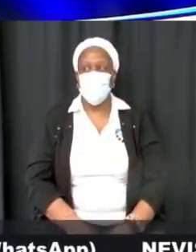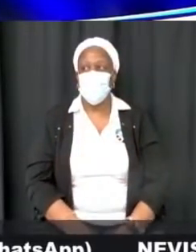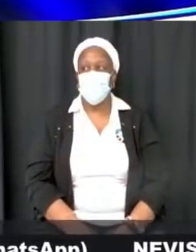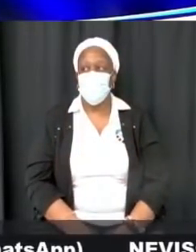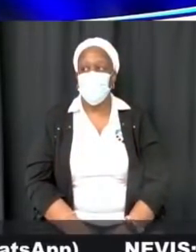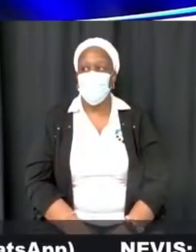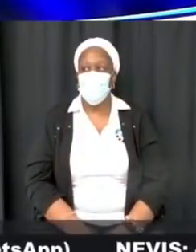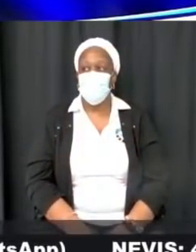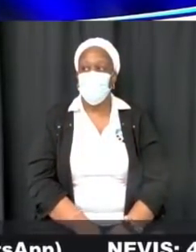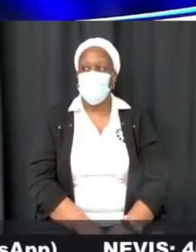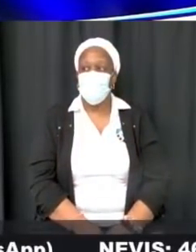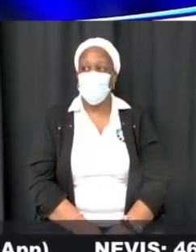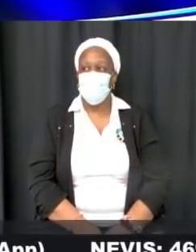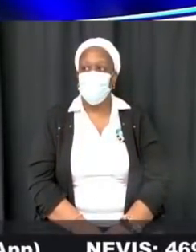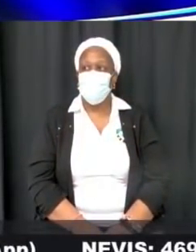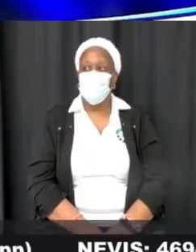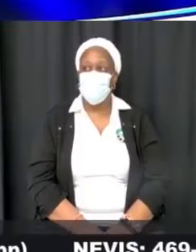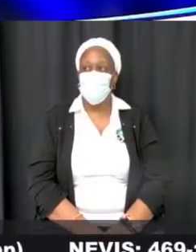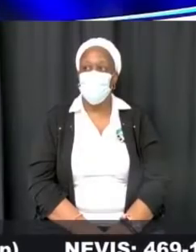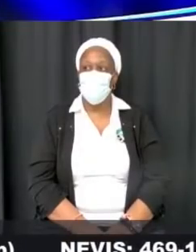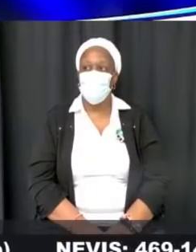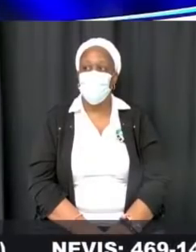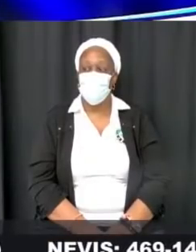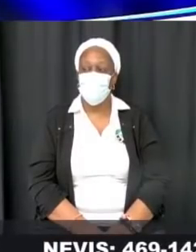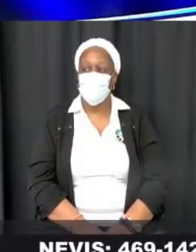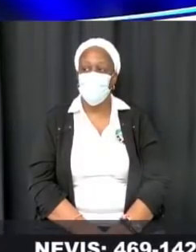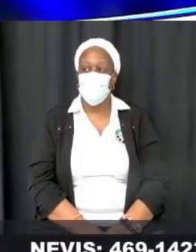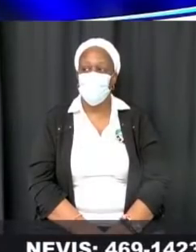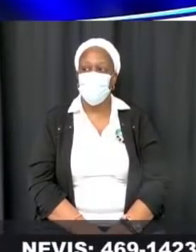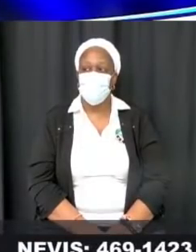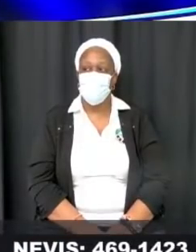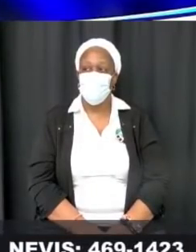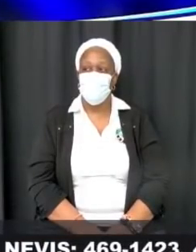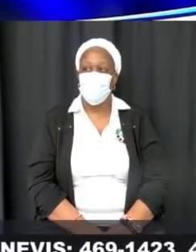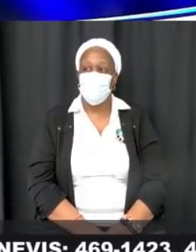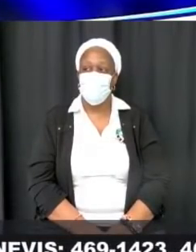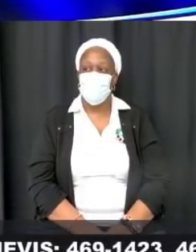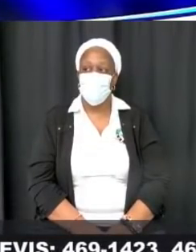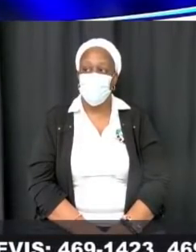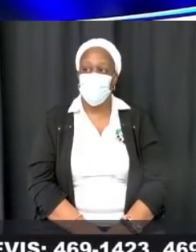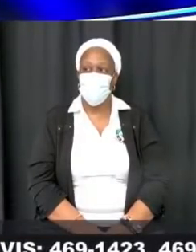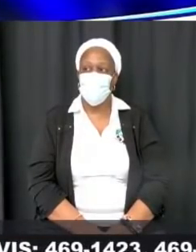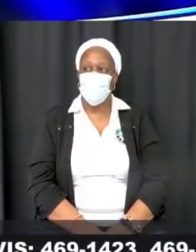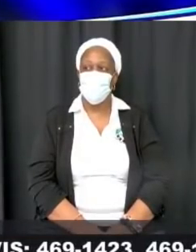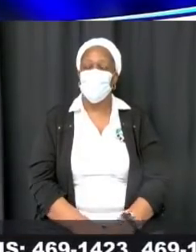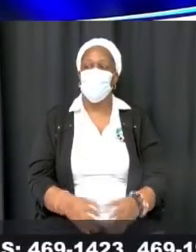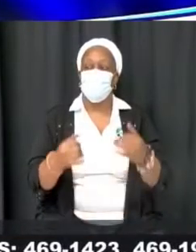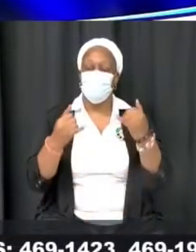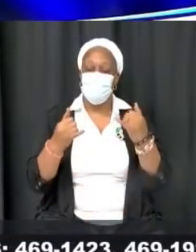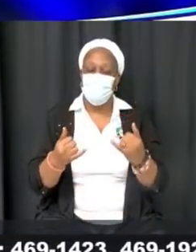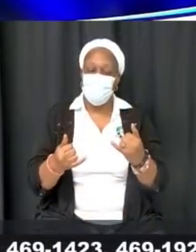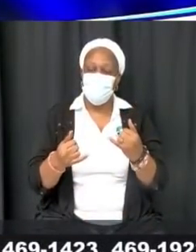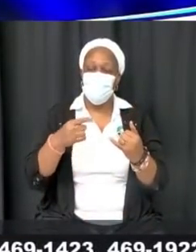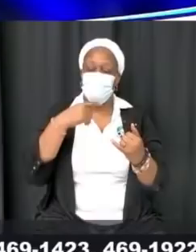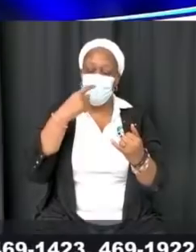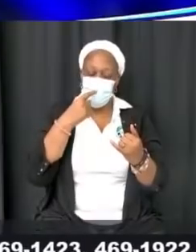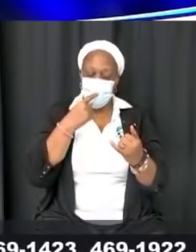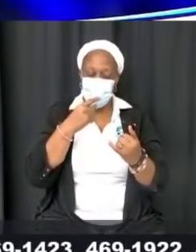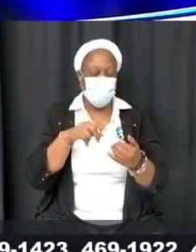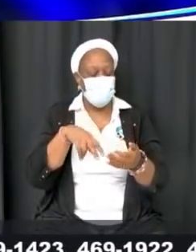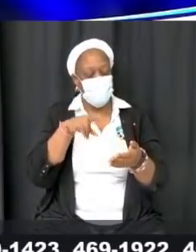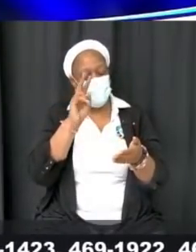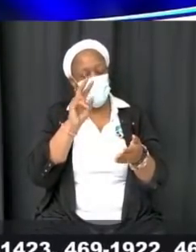That's why I want to deal with this with some depth. The CMO indicated in her